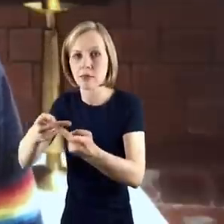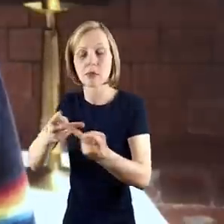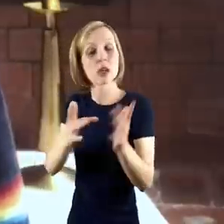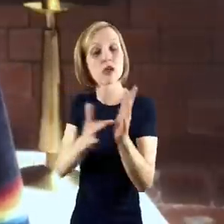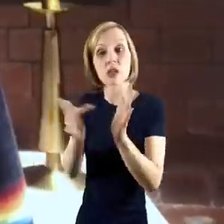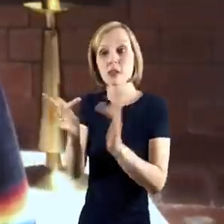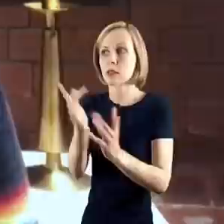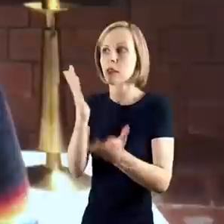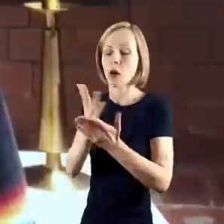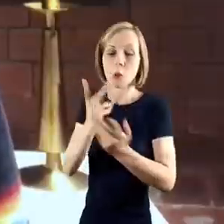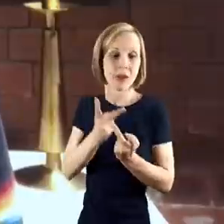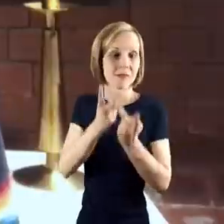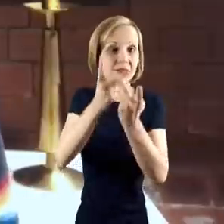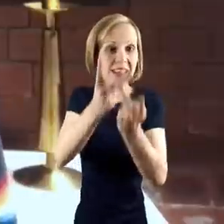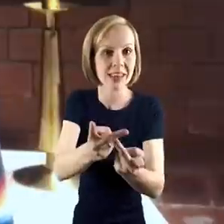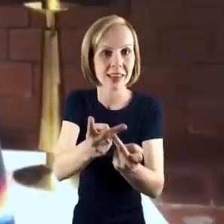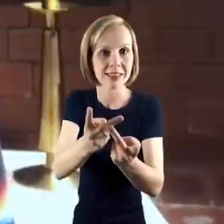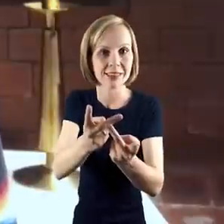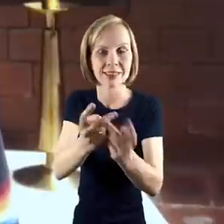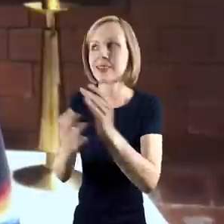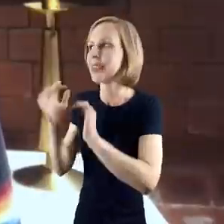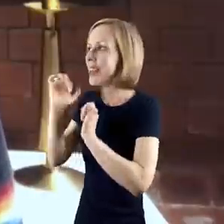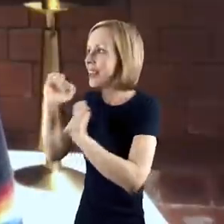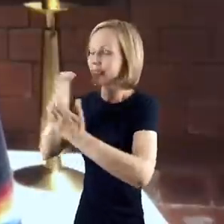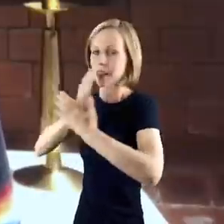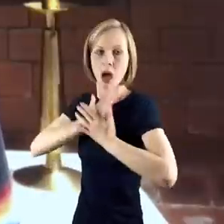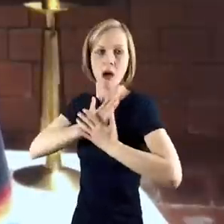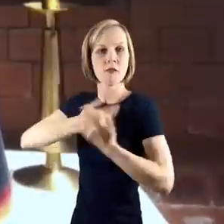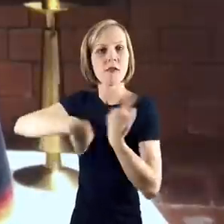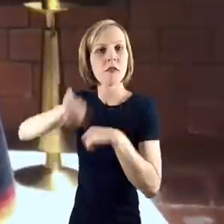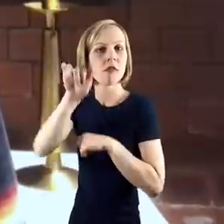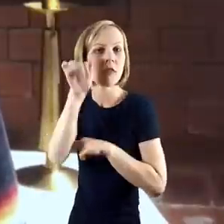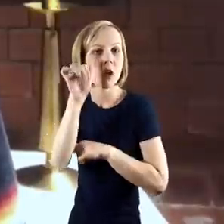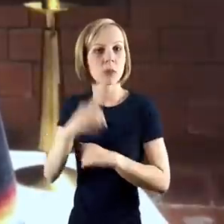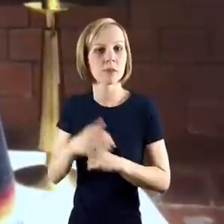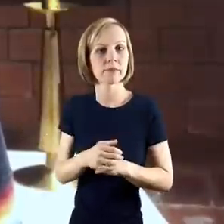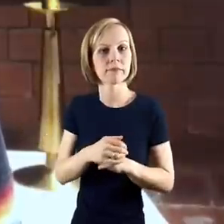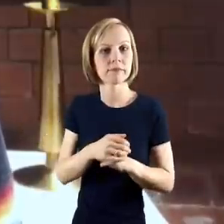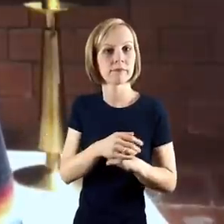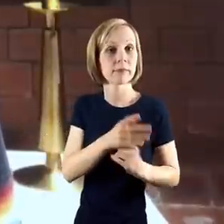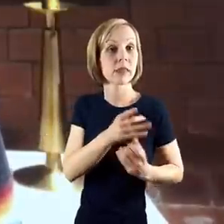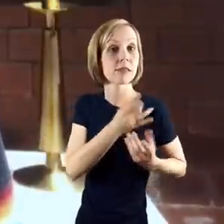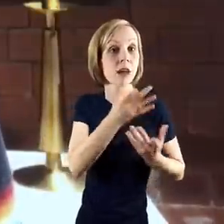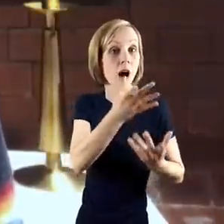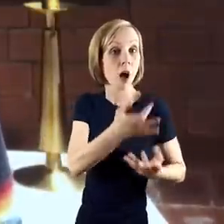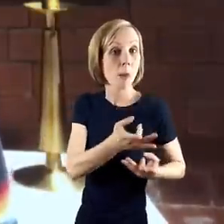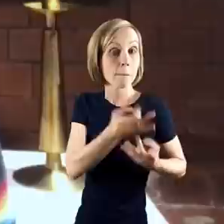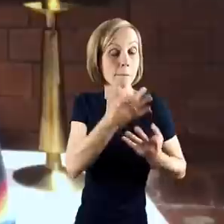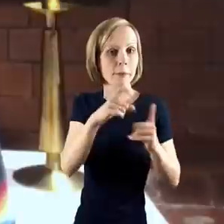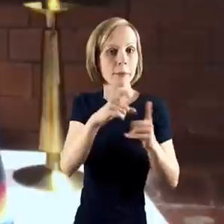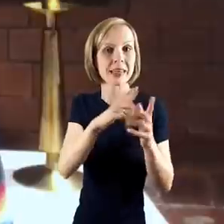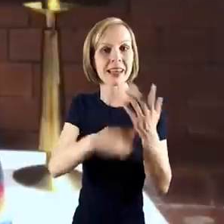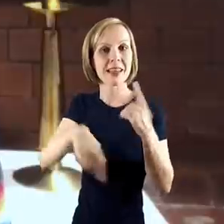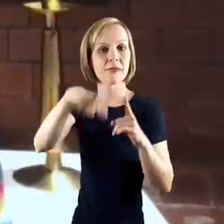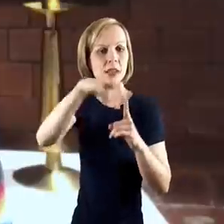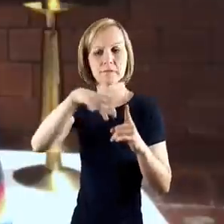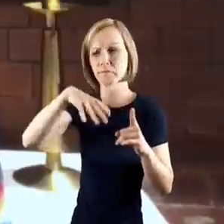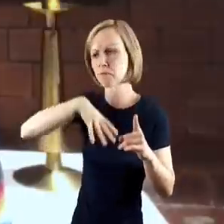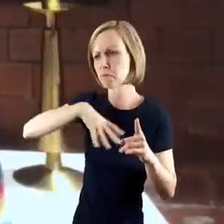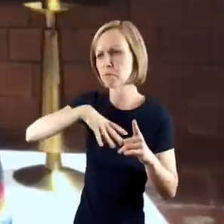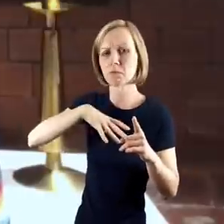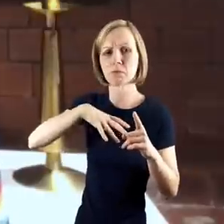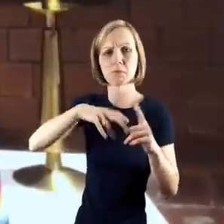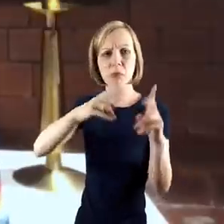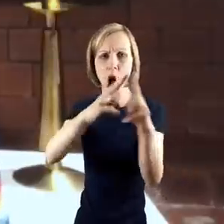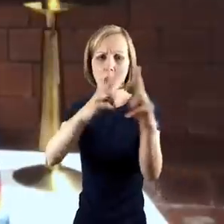In our psalm, we heard that David longed to make a home for God. He longed to make a dwelling place for the Ark of